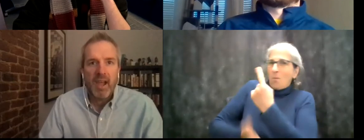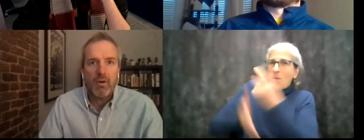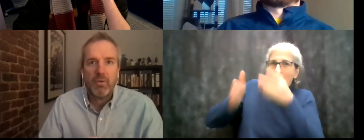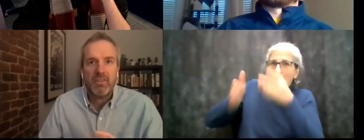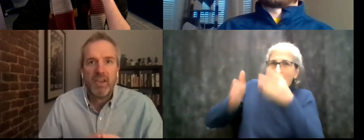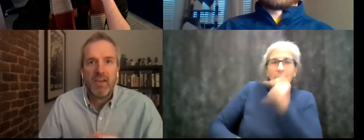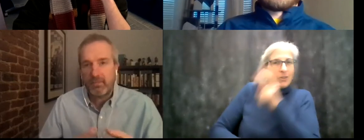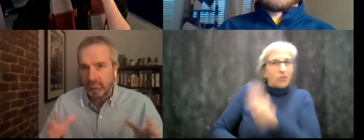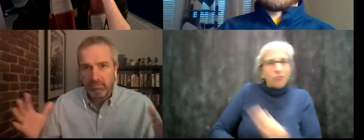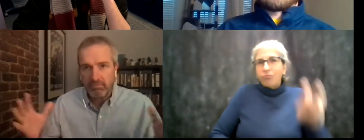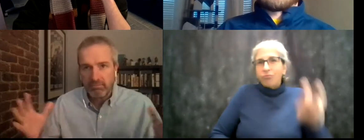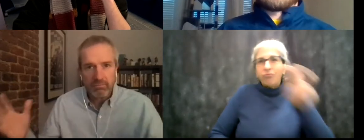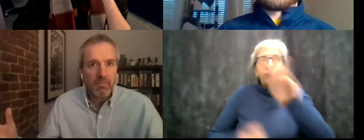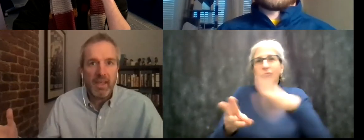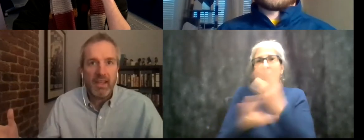chefs